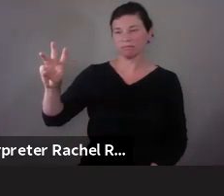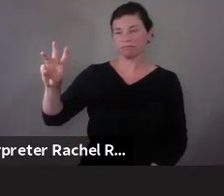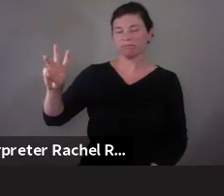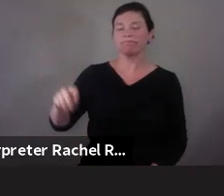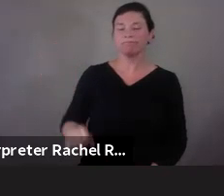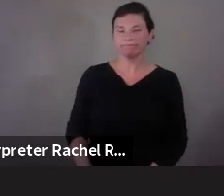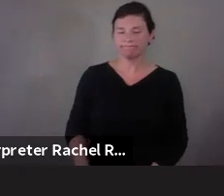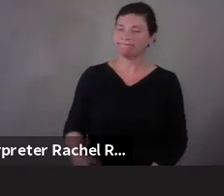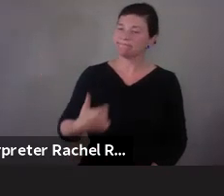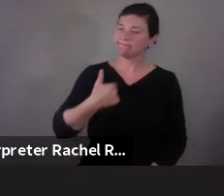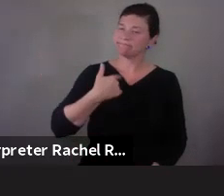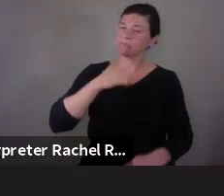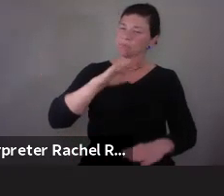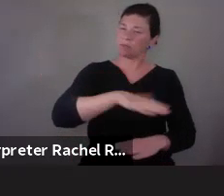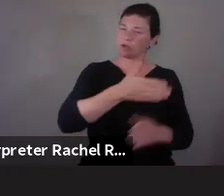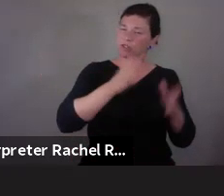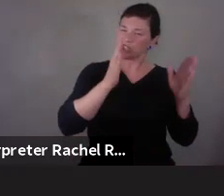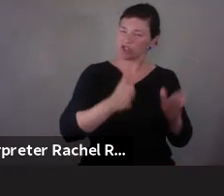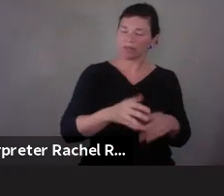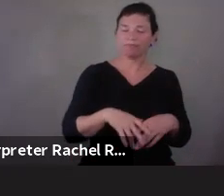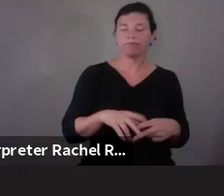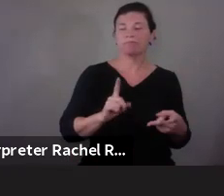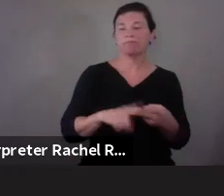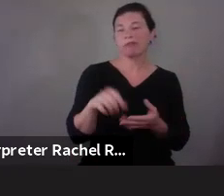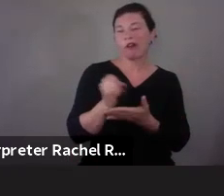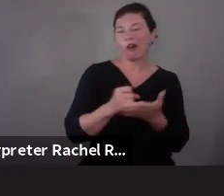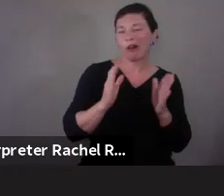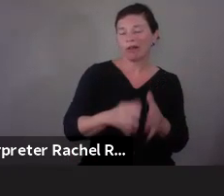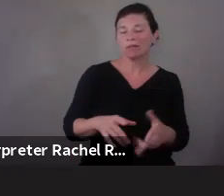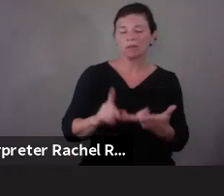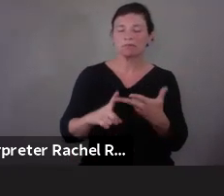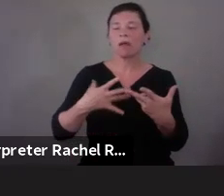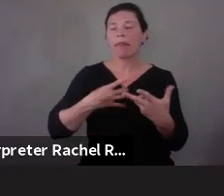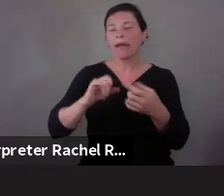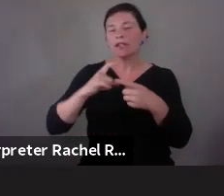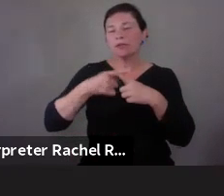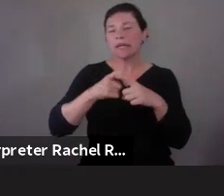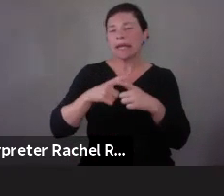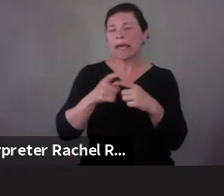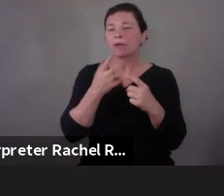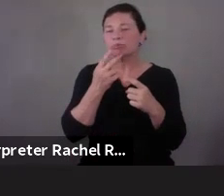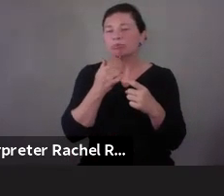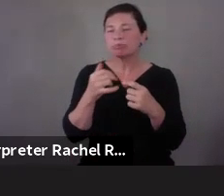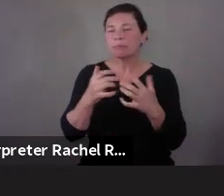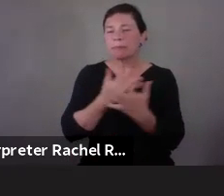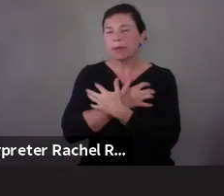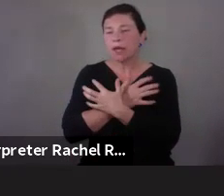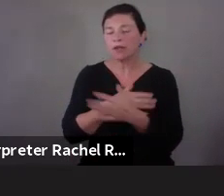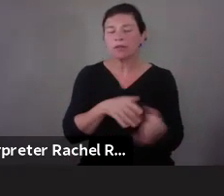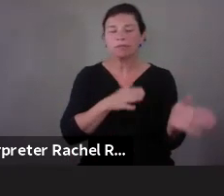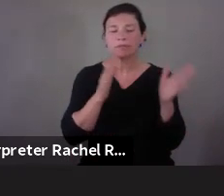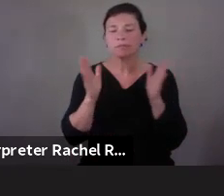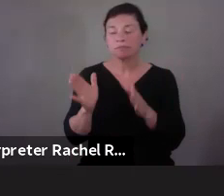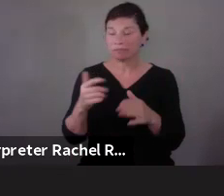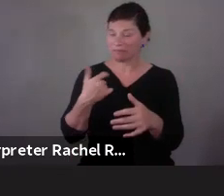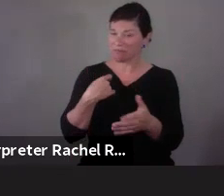am a musician and an artist. I like to knit teddy bears. In the process of writing a book about